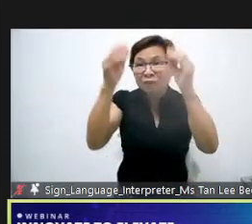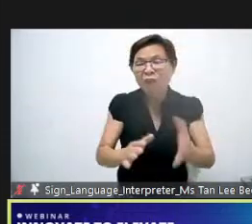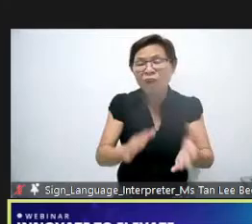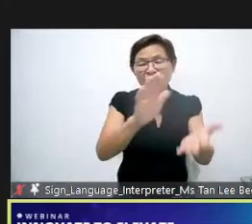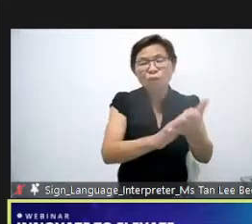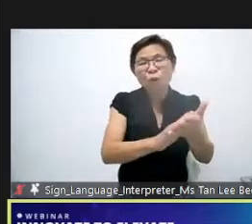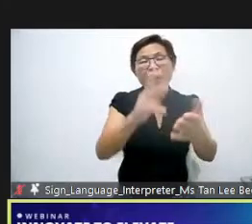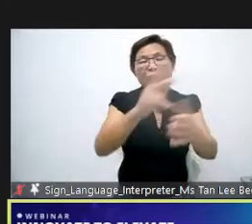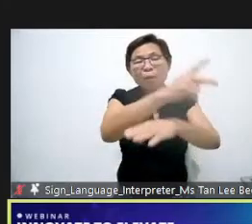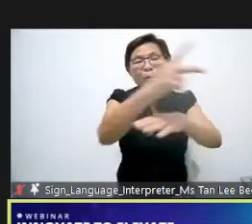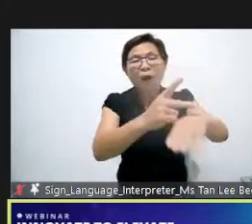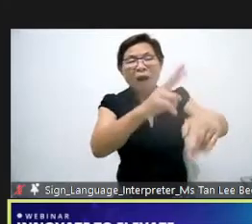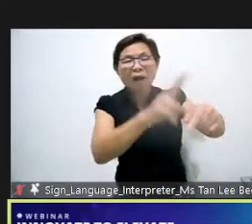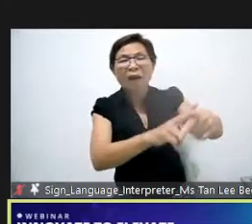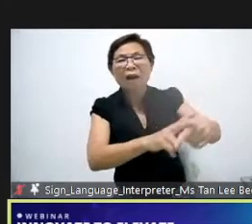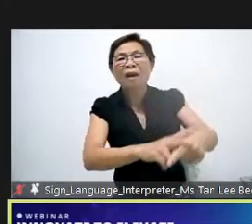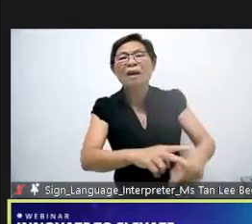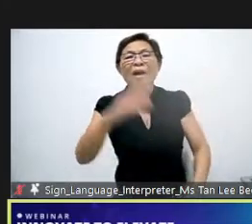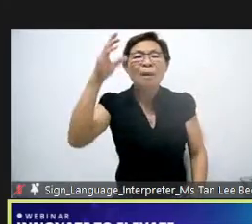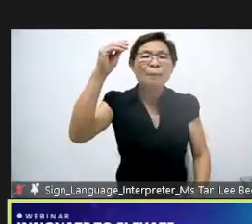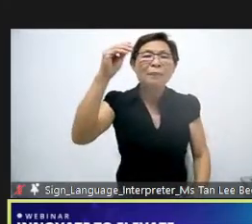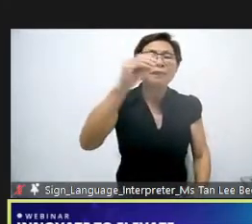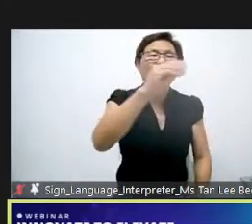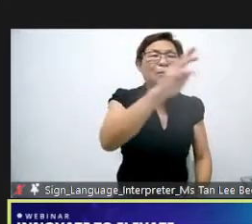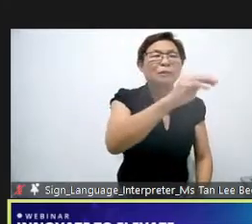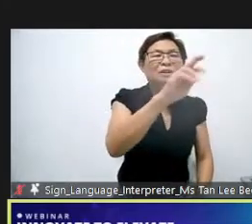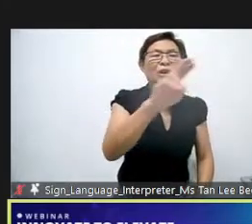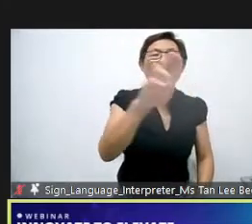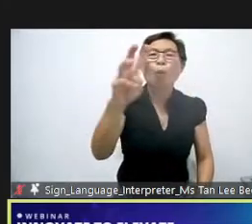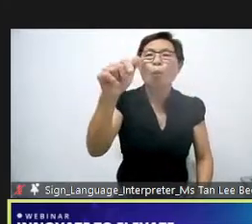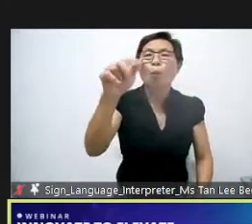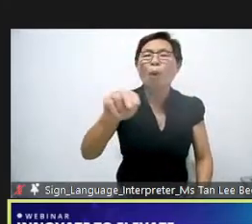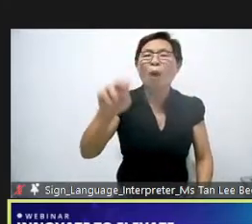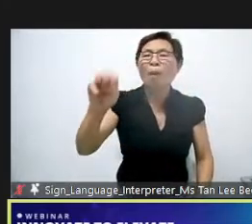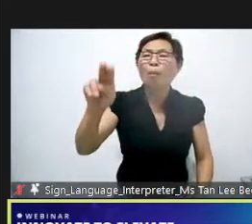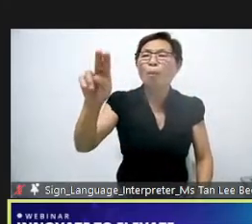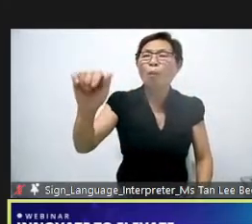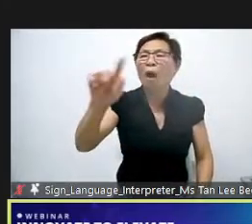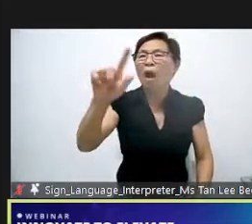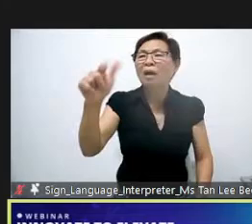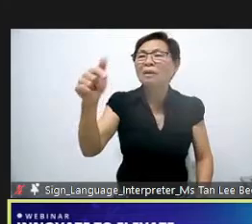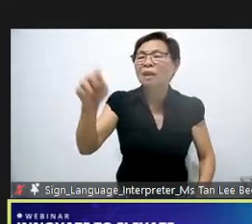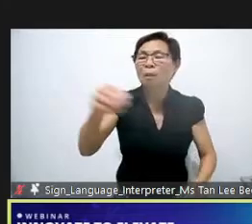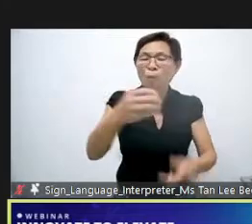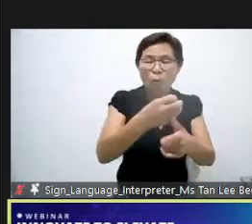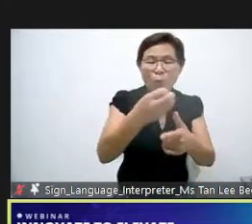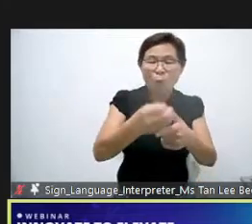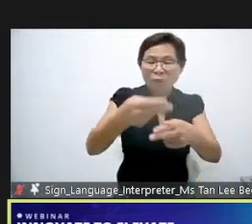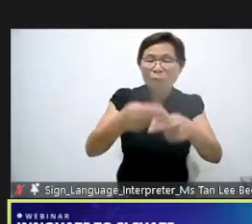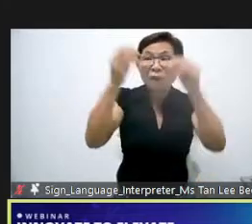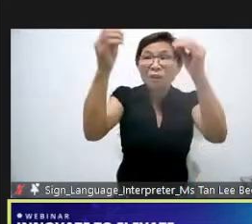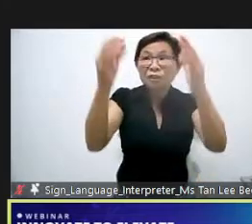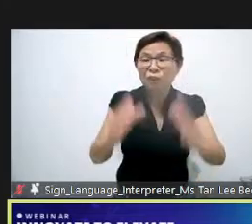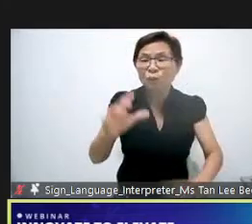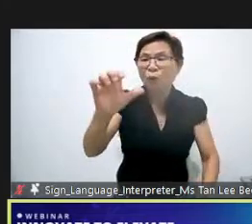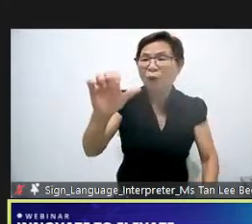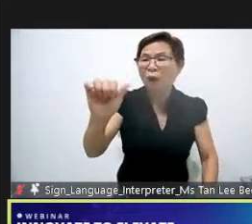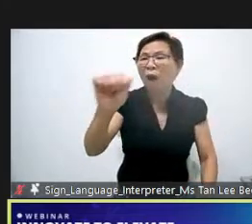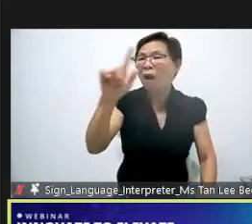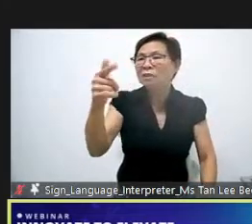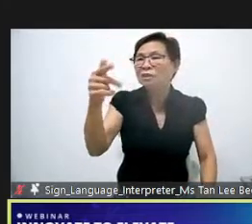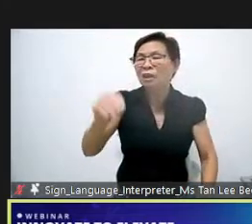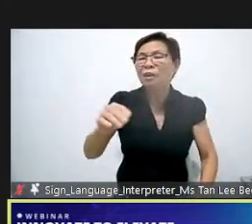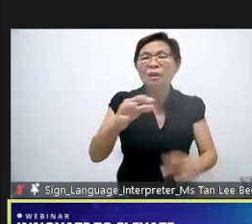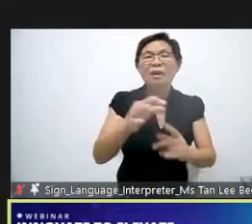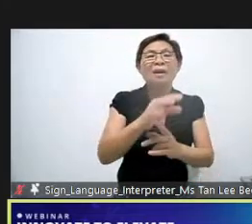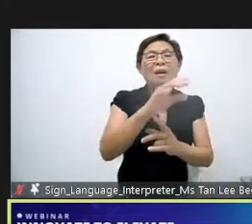Klang, Mr. Wan Muazzam bin Wan Abidin, or also known as Cikgu Azam, a special education teacher at Sekolah Kebangsaan